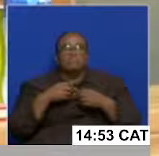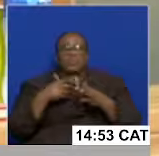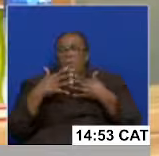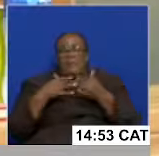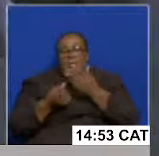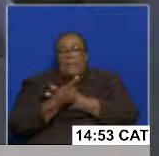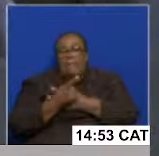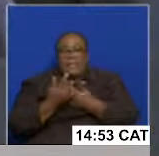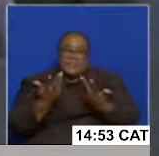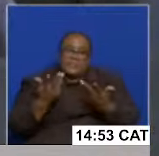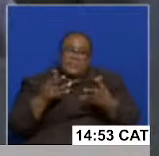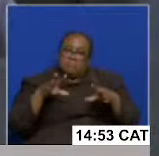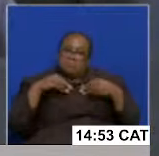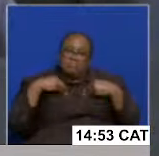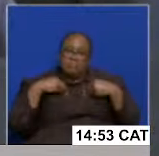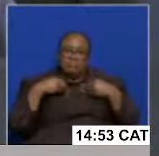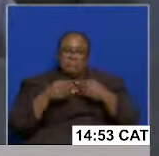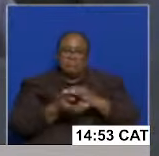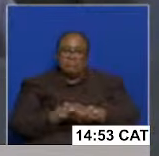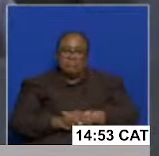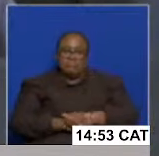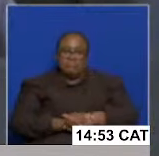into the details.